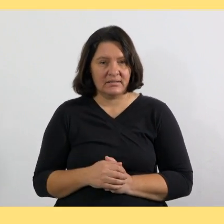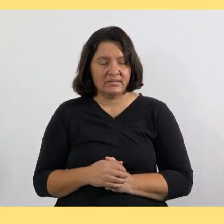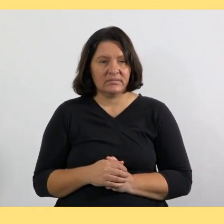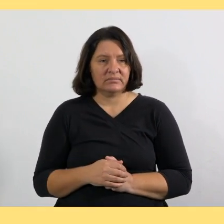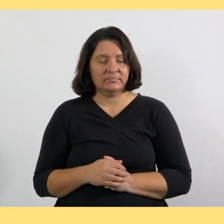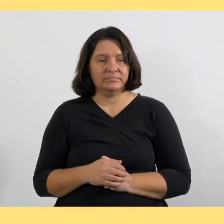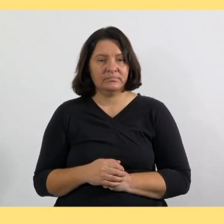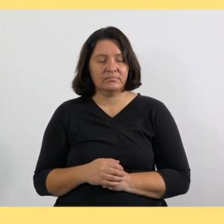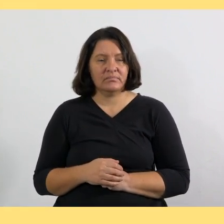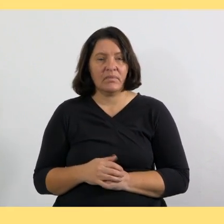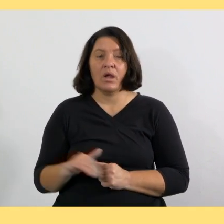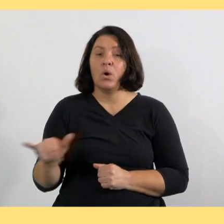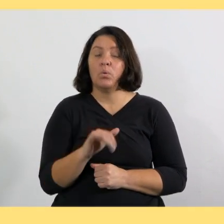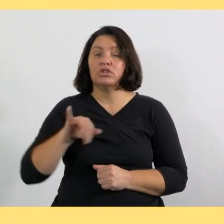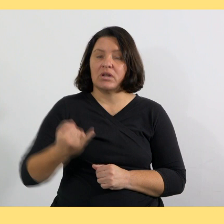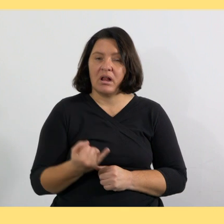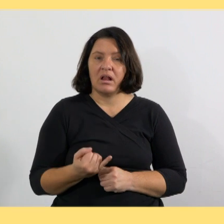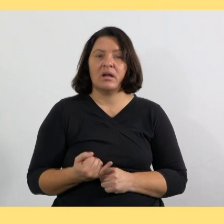From which journal? GJ,